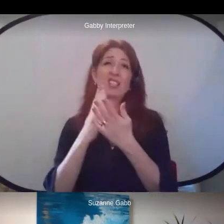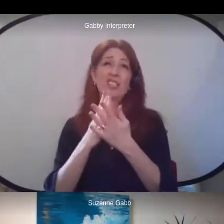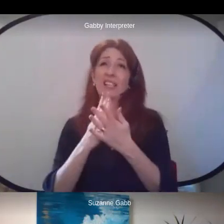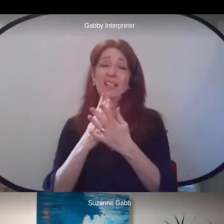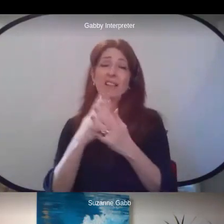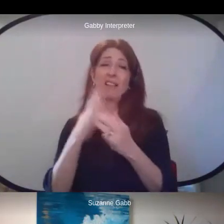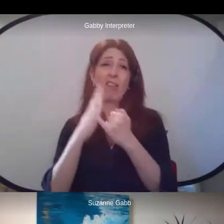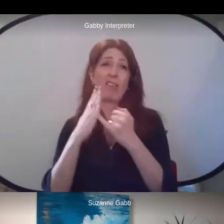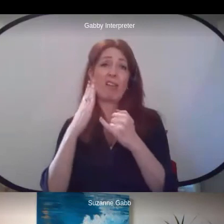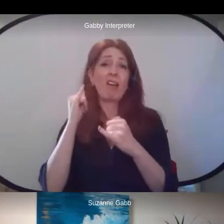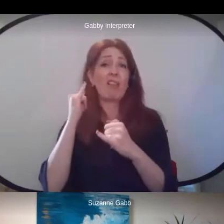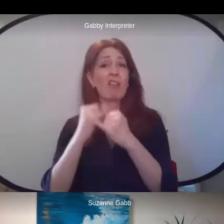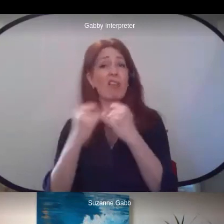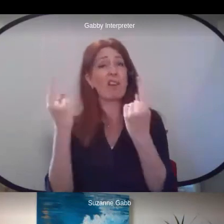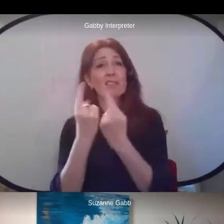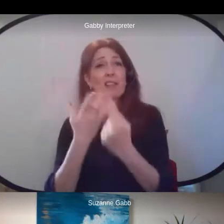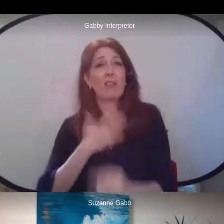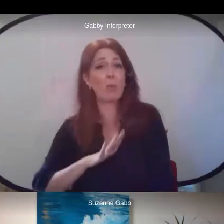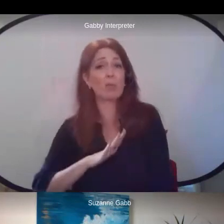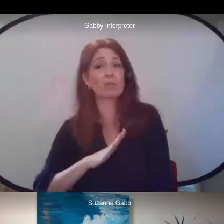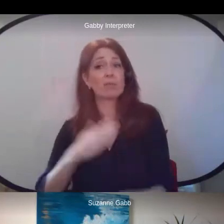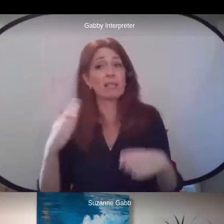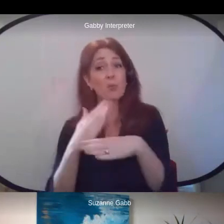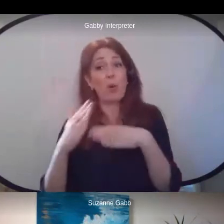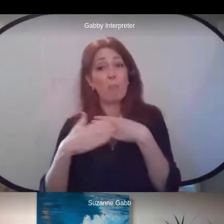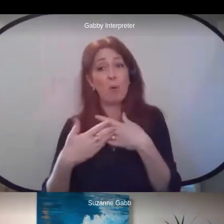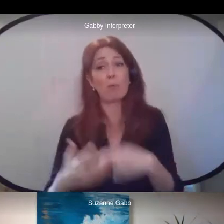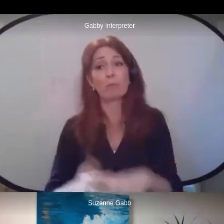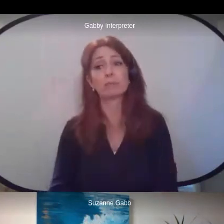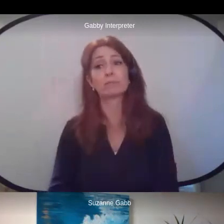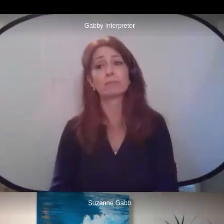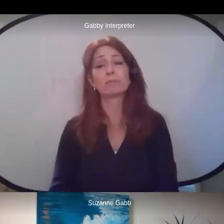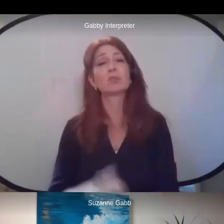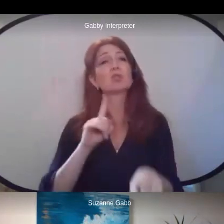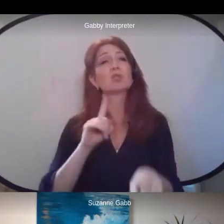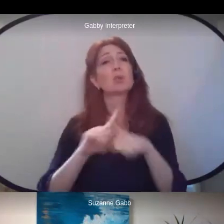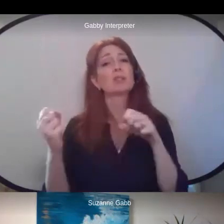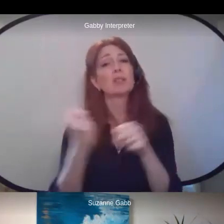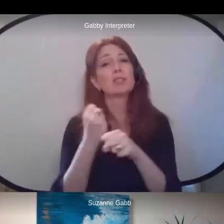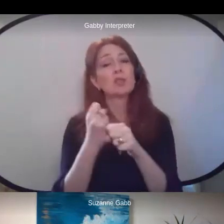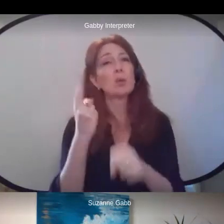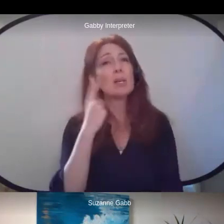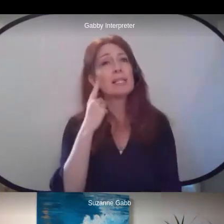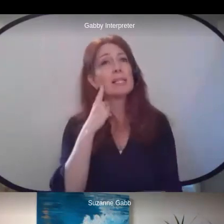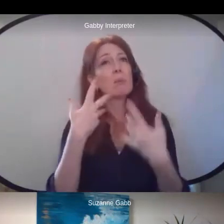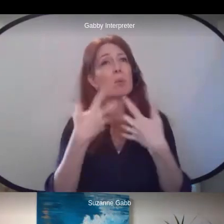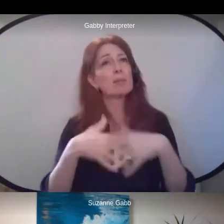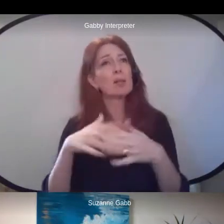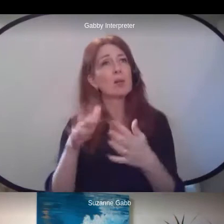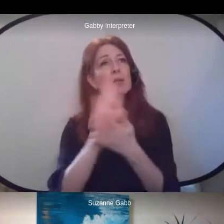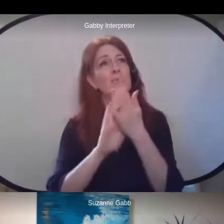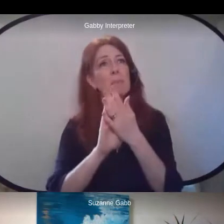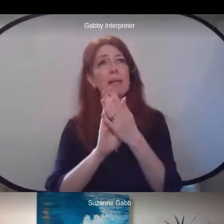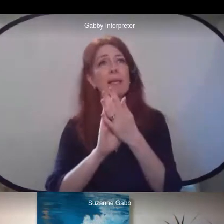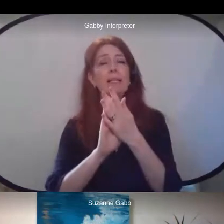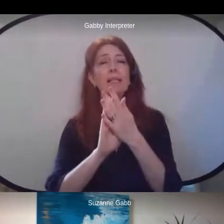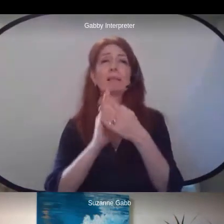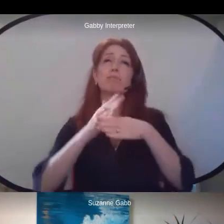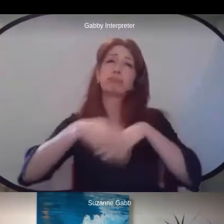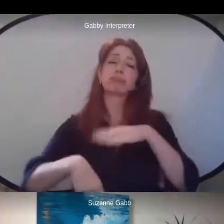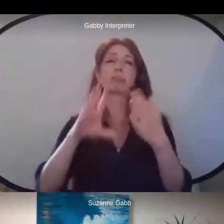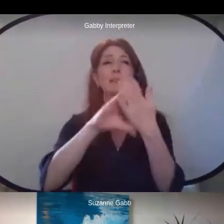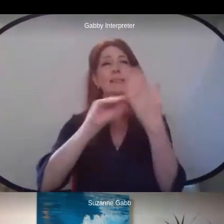So what we've sort of tried to do is use our simple technology to take away that pain, to actually, you know, now